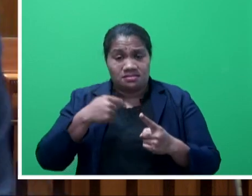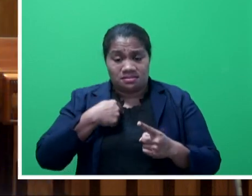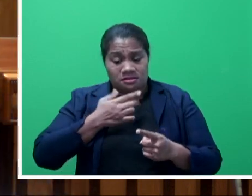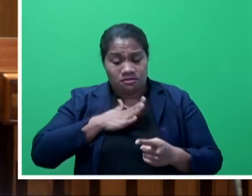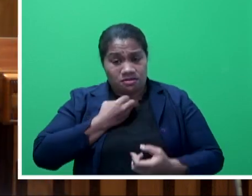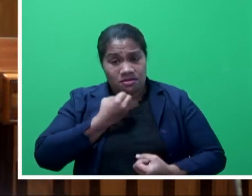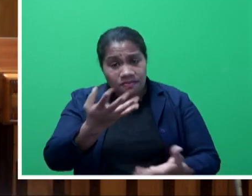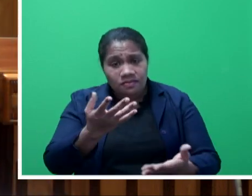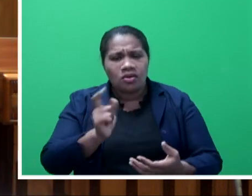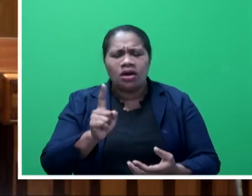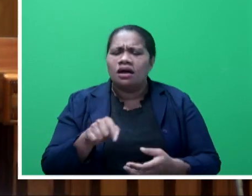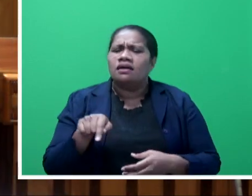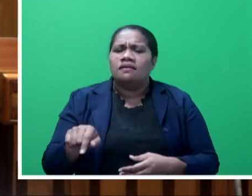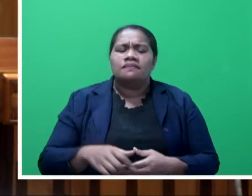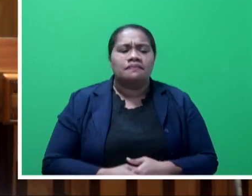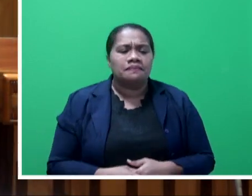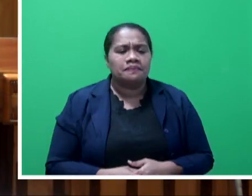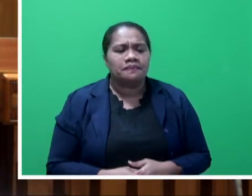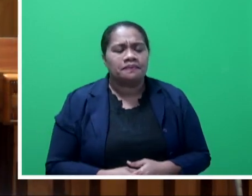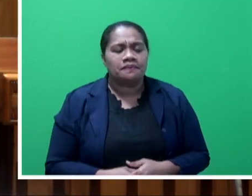was in respect of